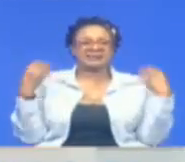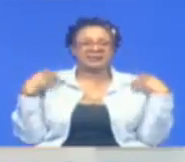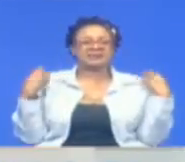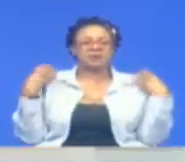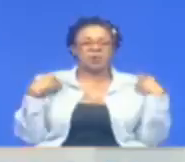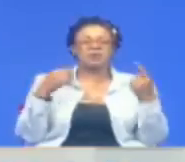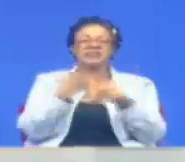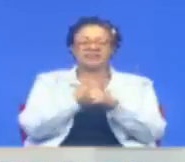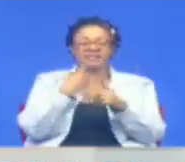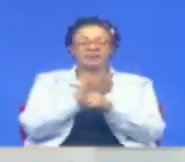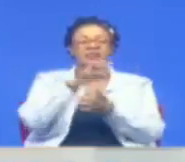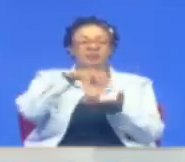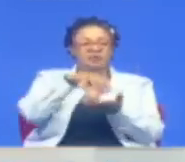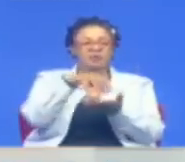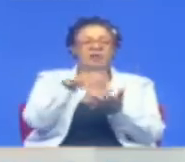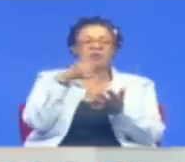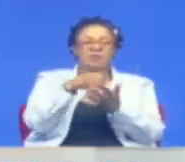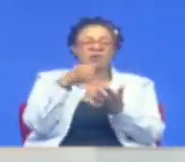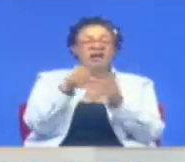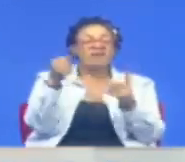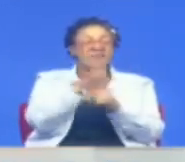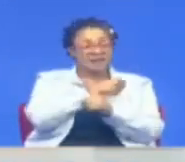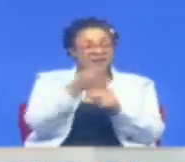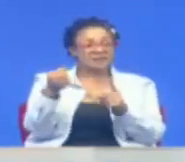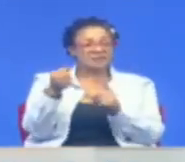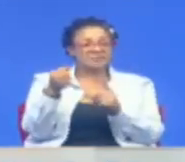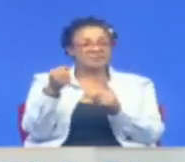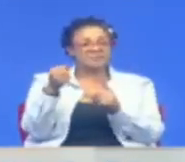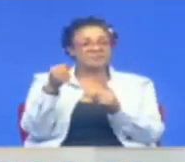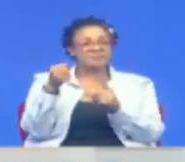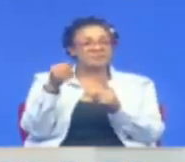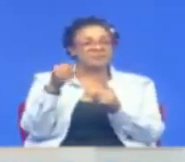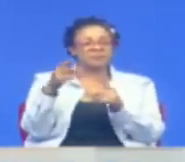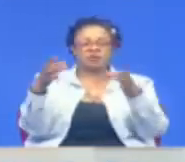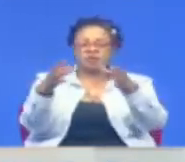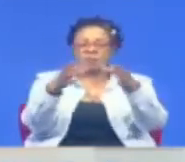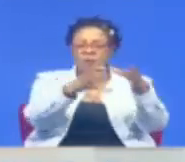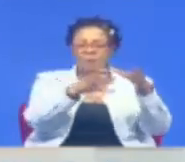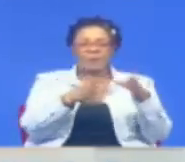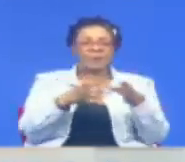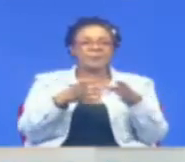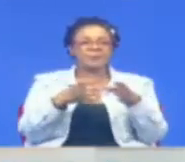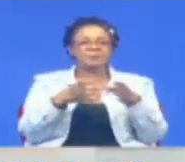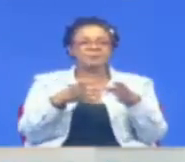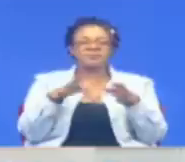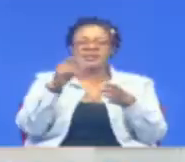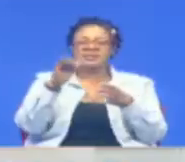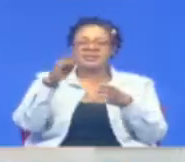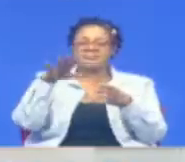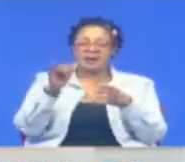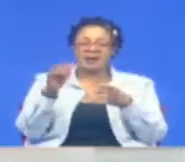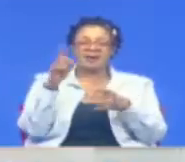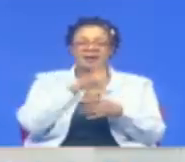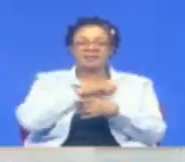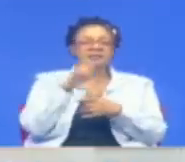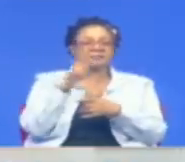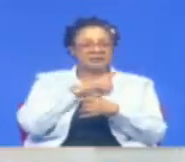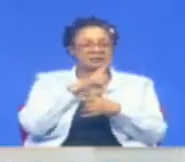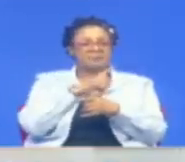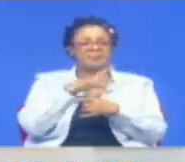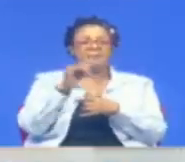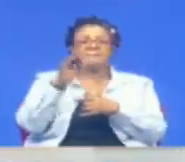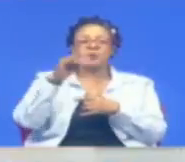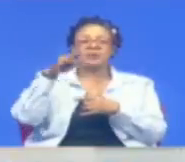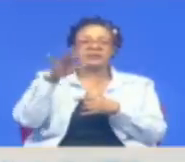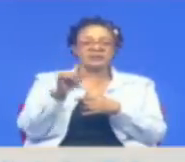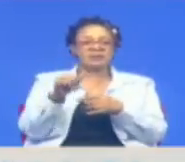several scenarios, including violent riots, radical youth groups, cyber harassment, clashes between rival groups,